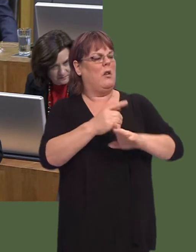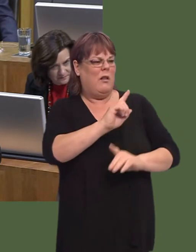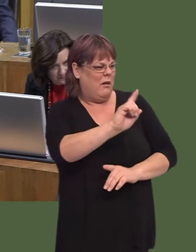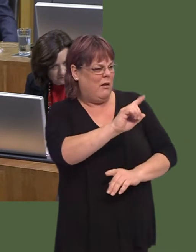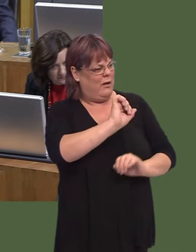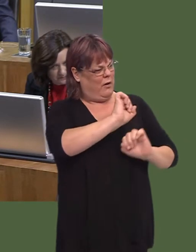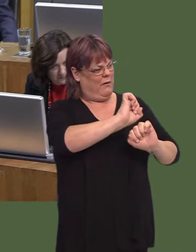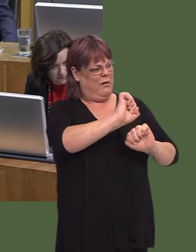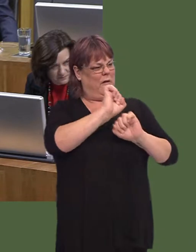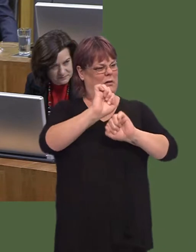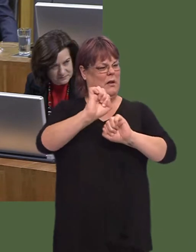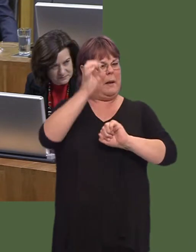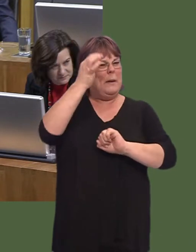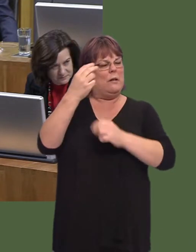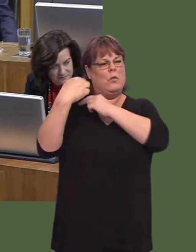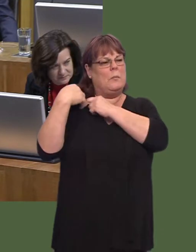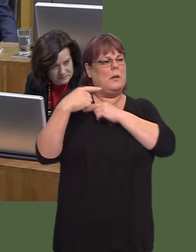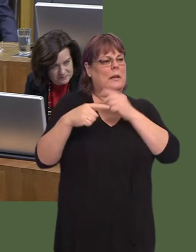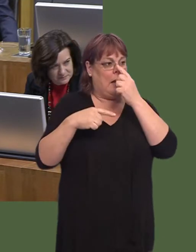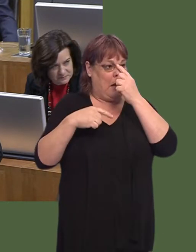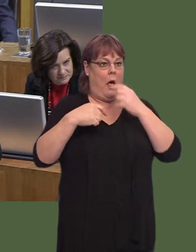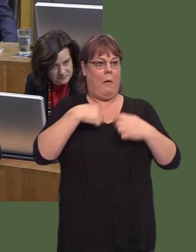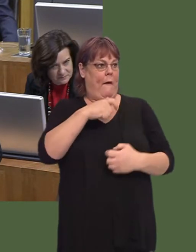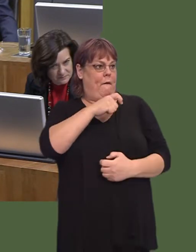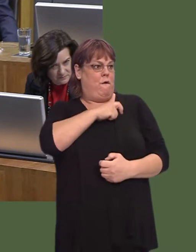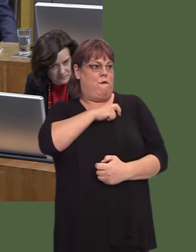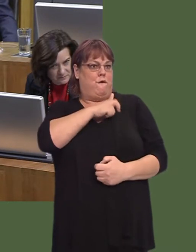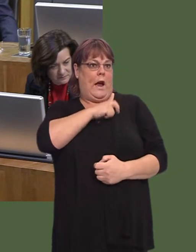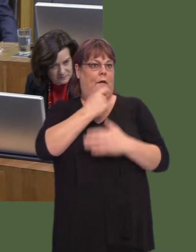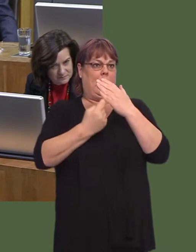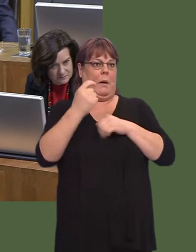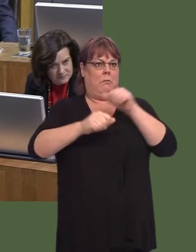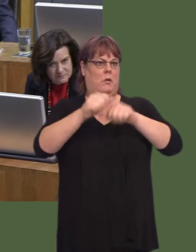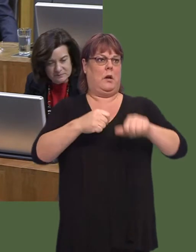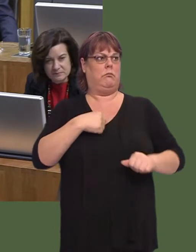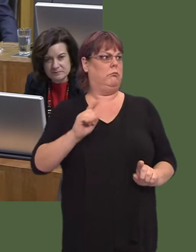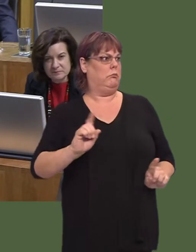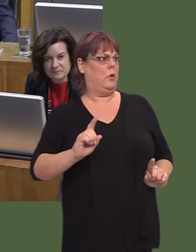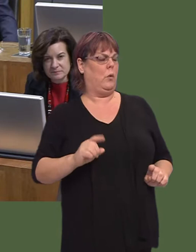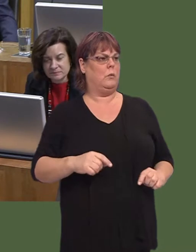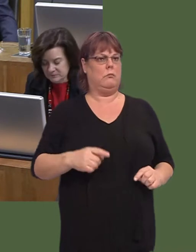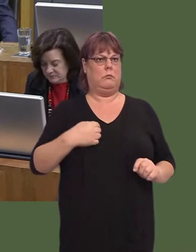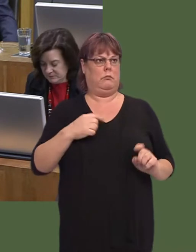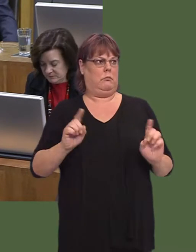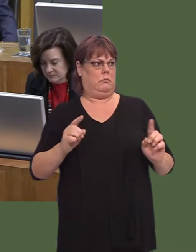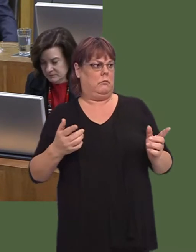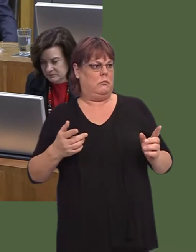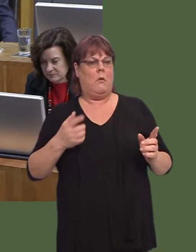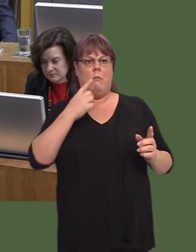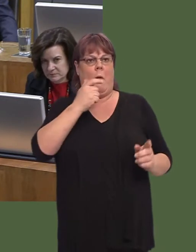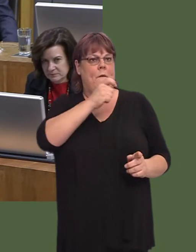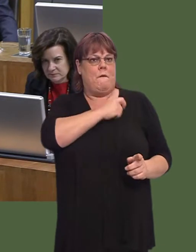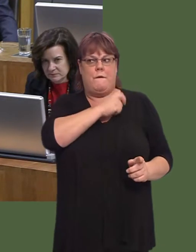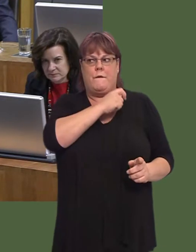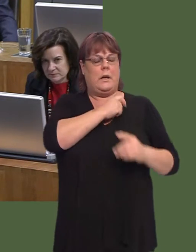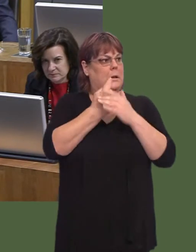Welsh Government is run in that way. I take the view, I am not afraid of an independent process. What's the point? I'm not afraid of an independent process.